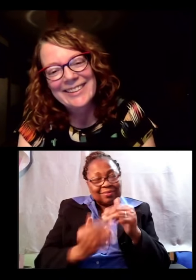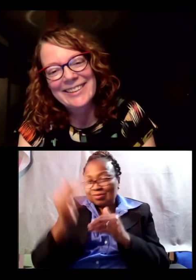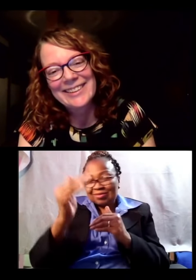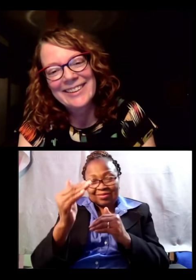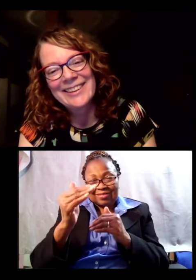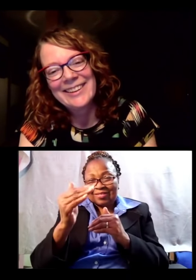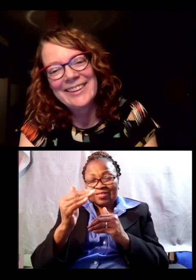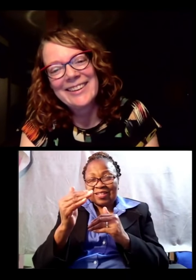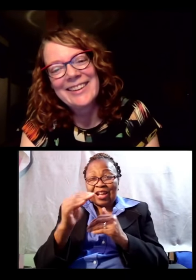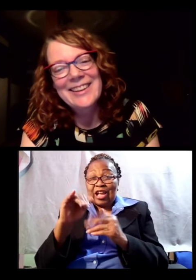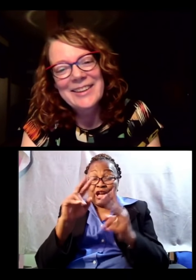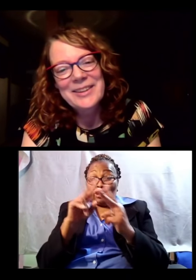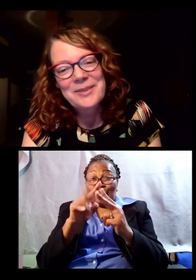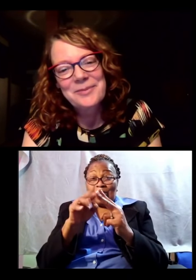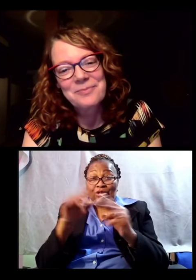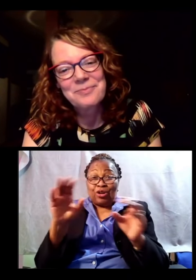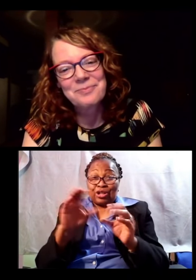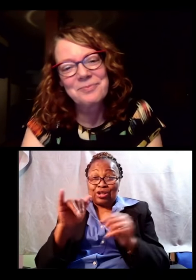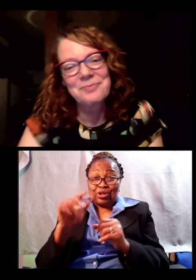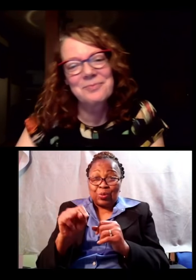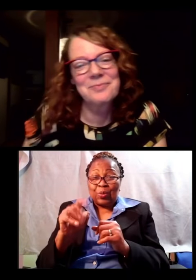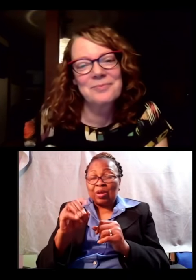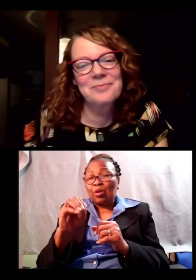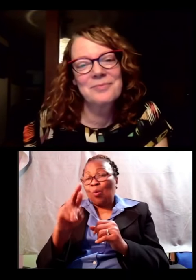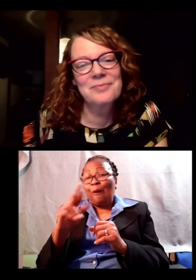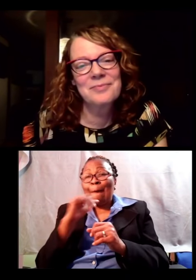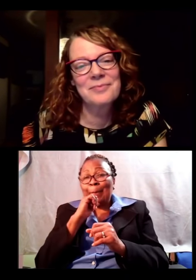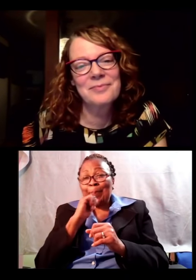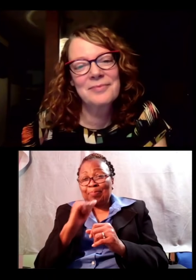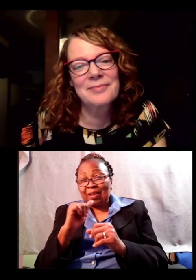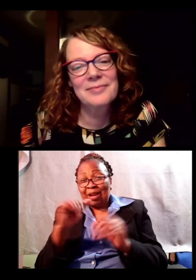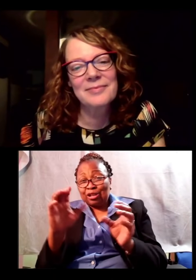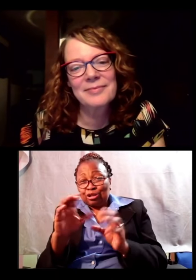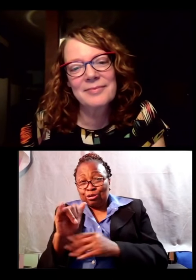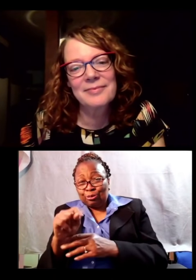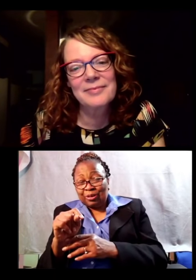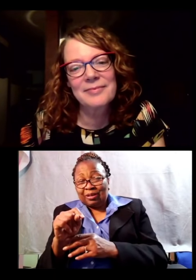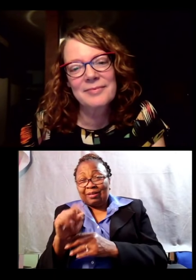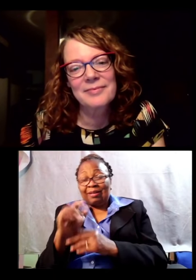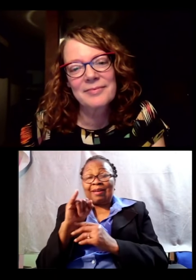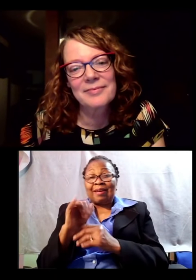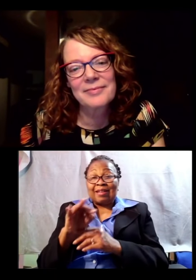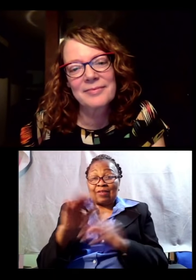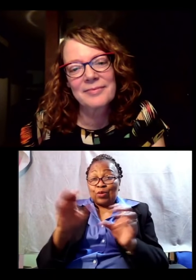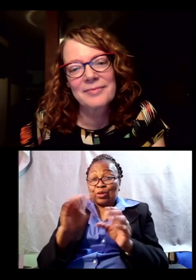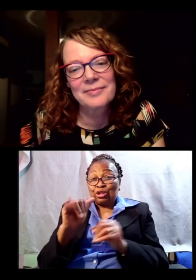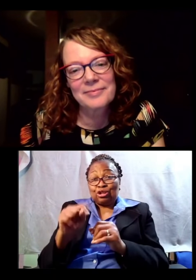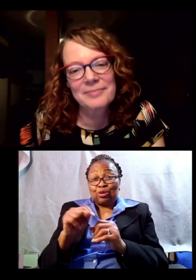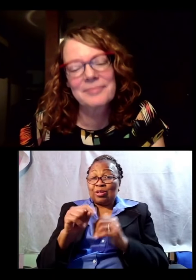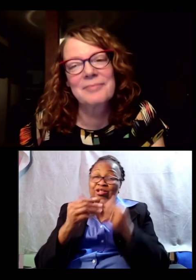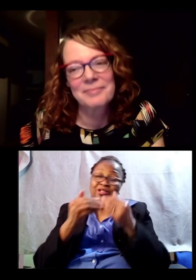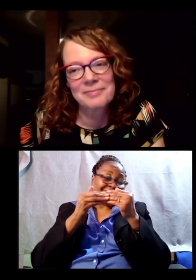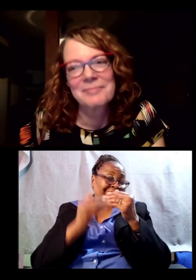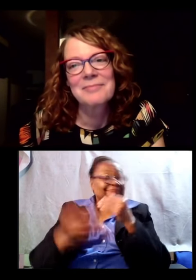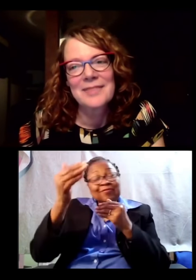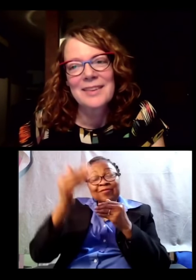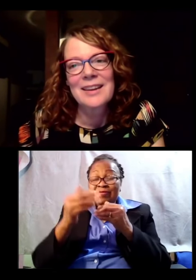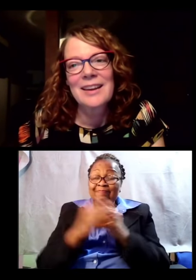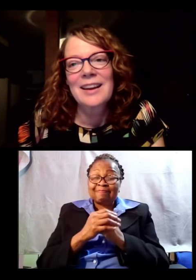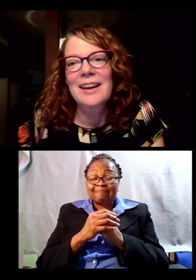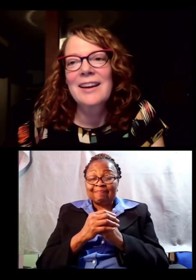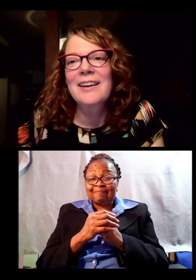you're either going to do it or not do it. And if you're going to do it, you just have to take the plunge.